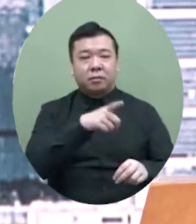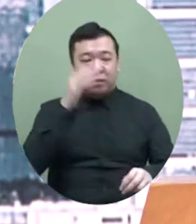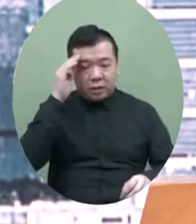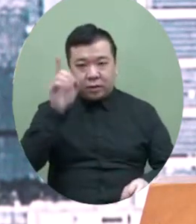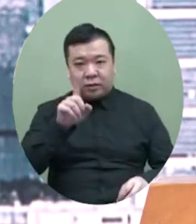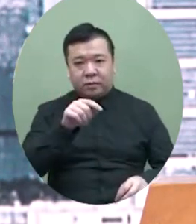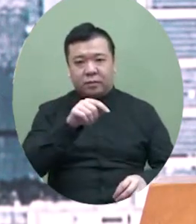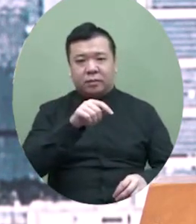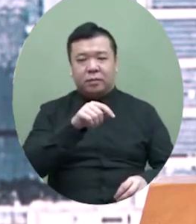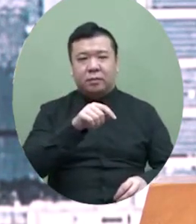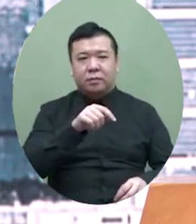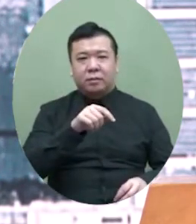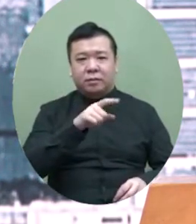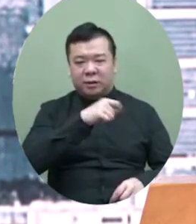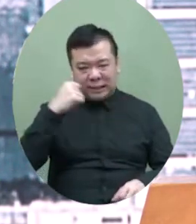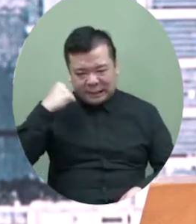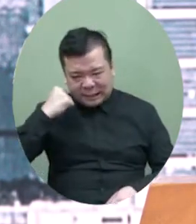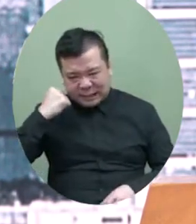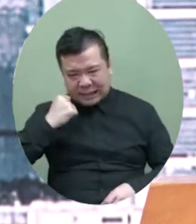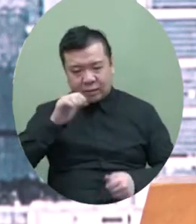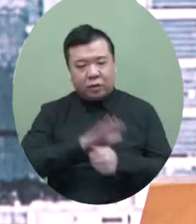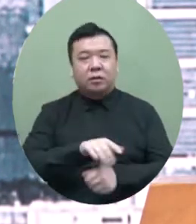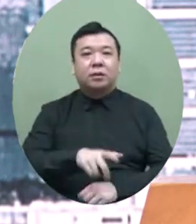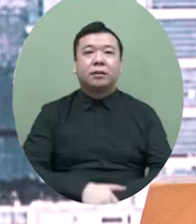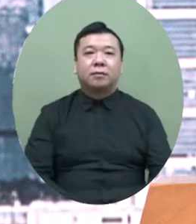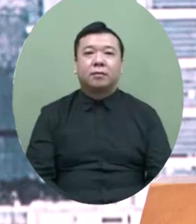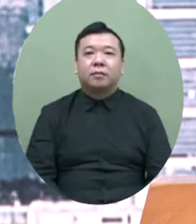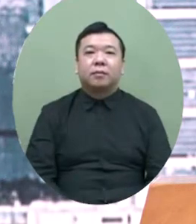agreement between the Hong Kong SARG and